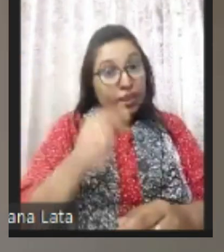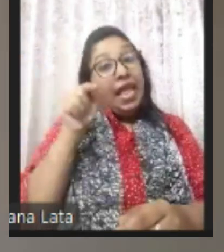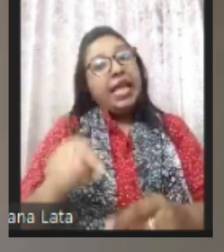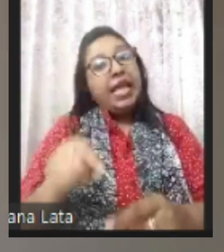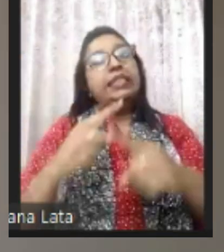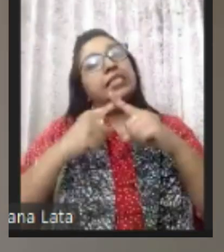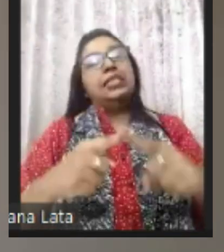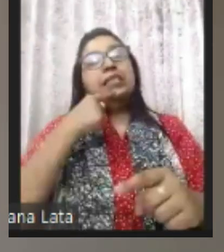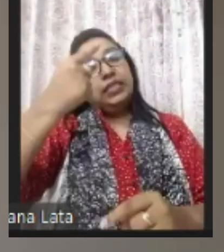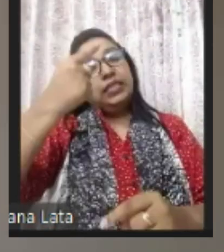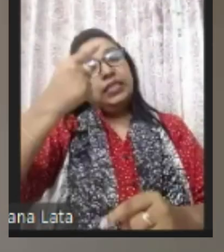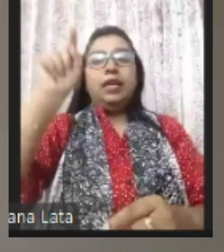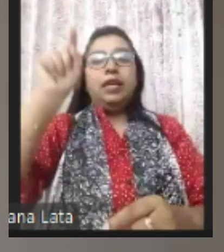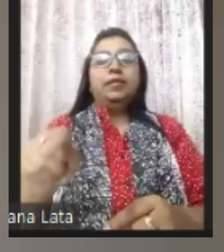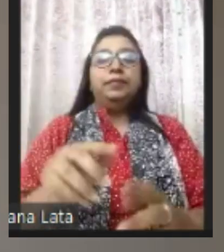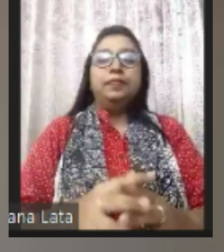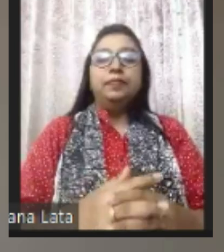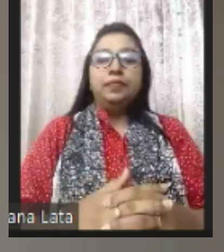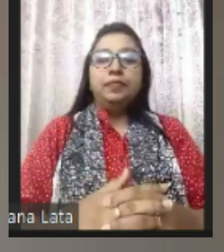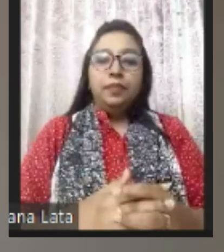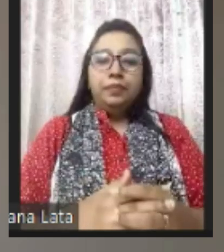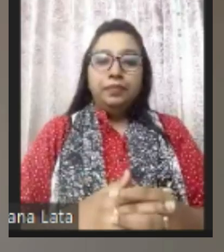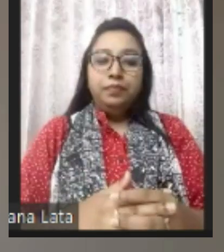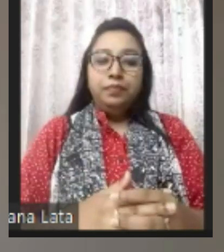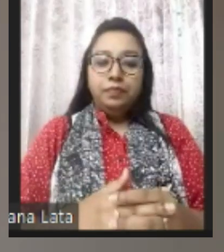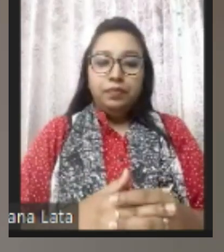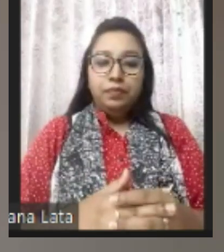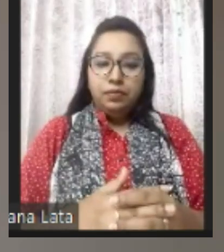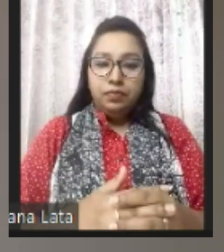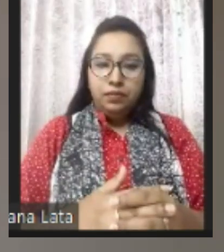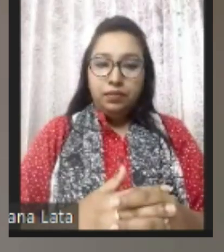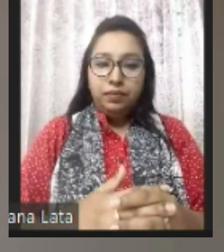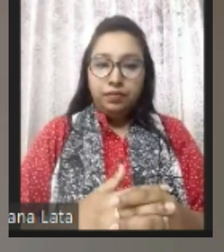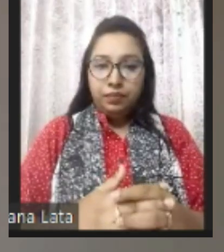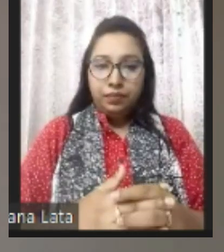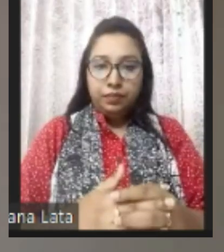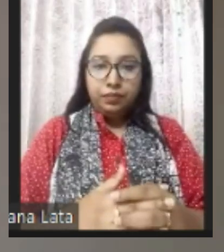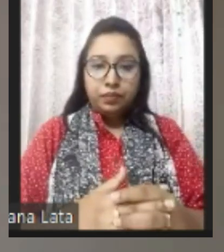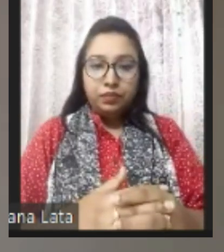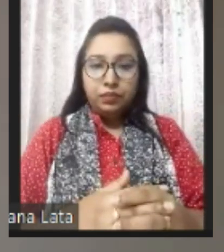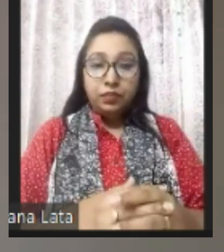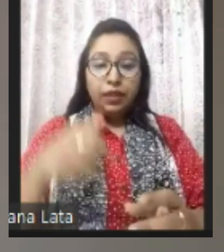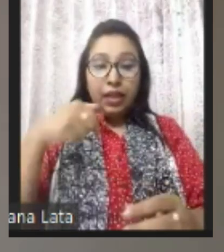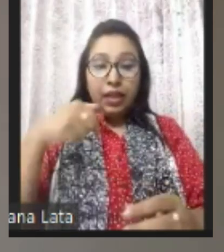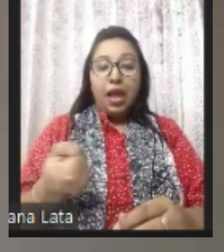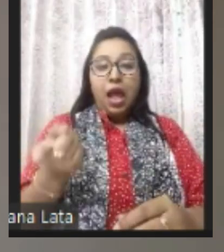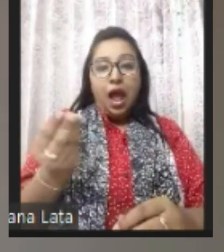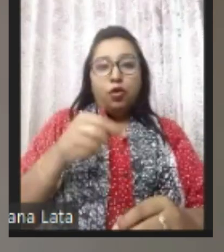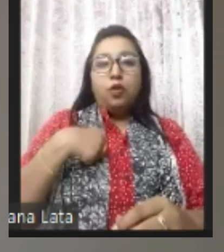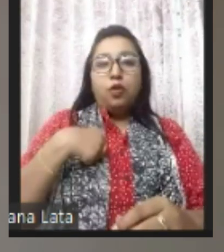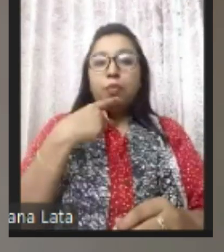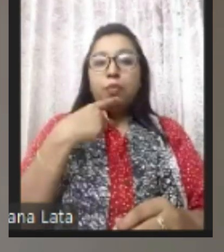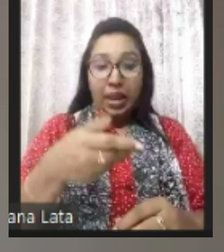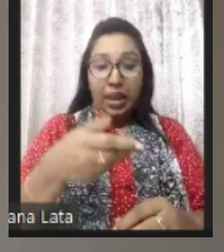And I also wanted to mention that this year there was a partnership between the